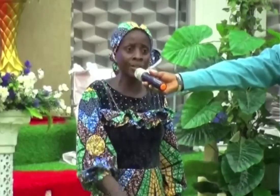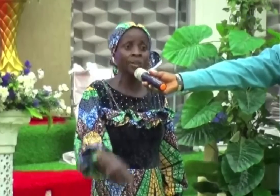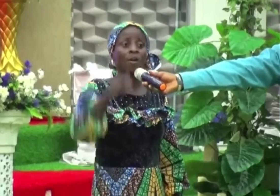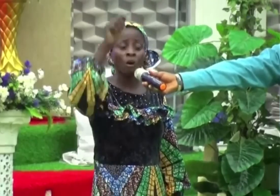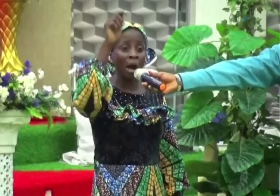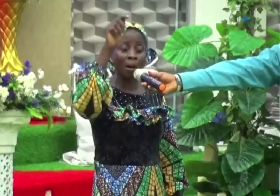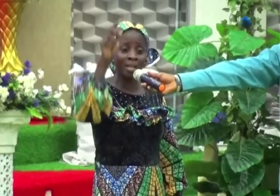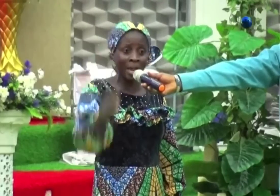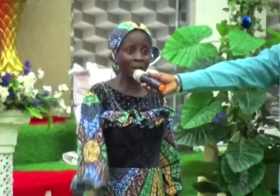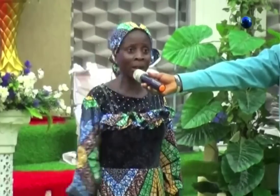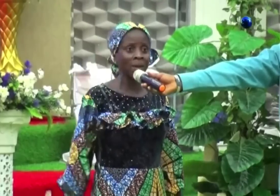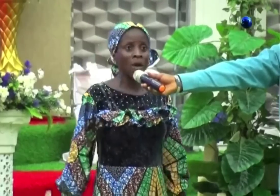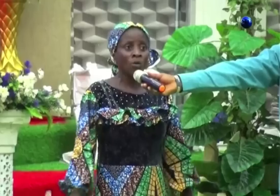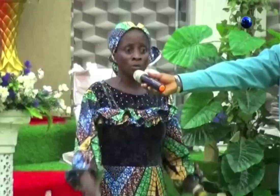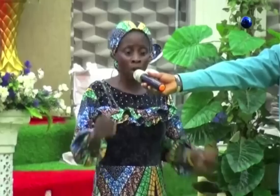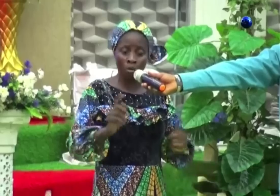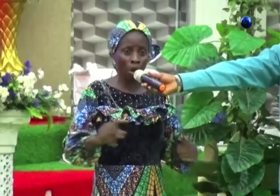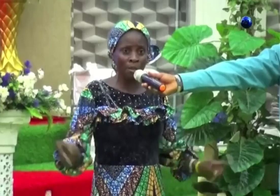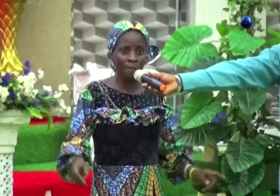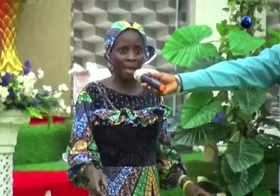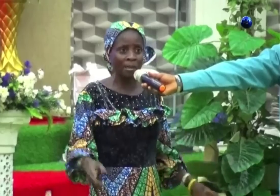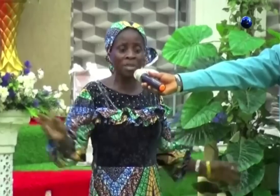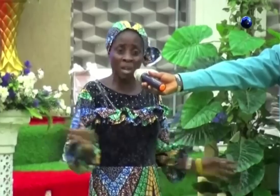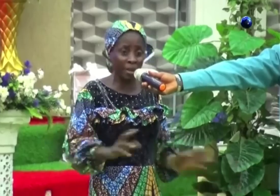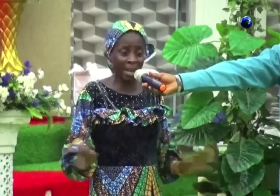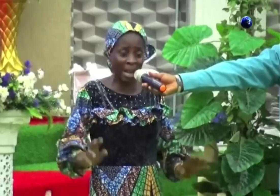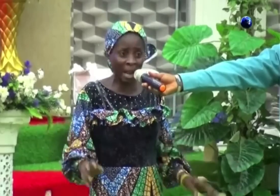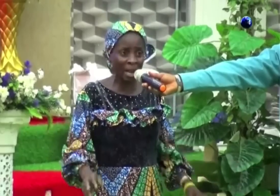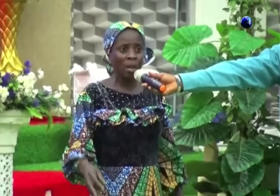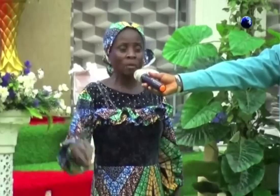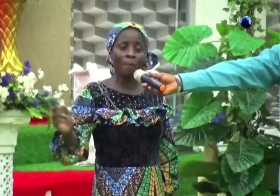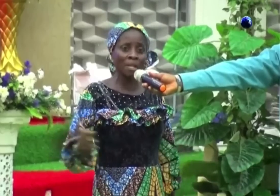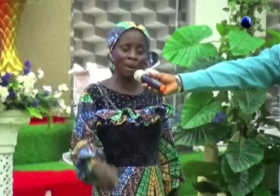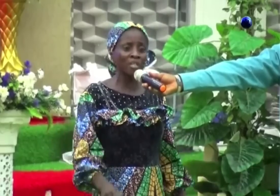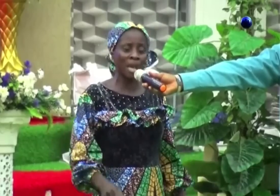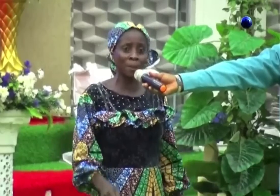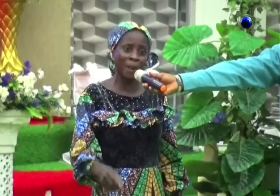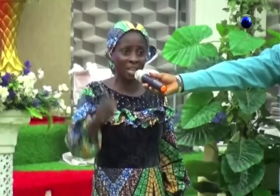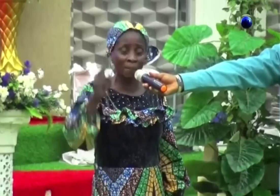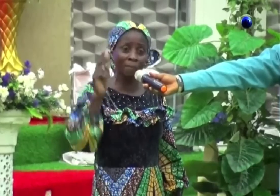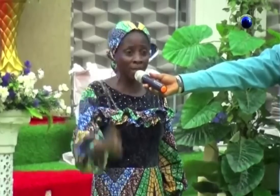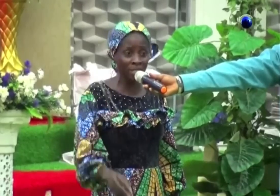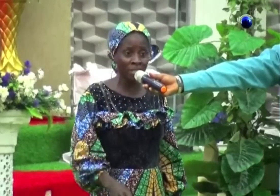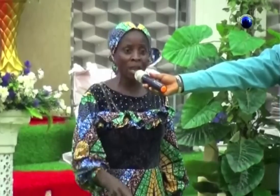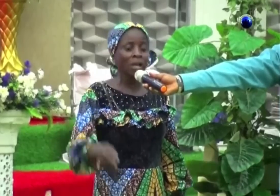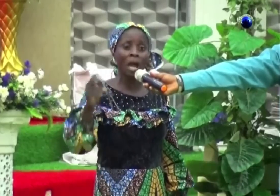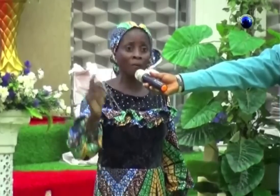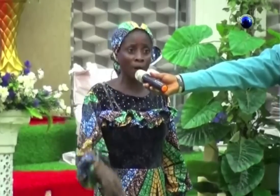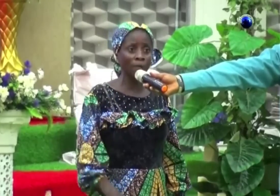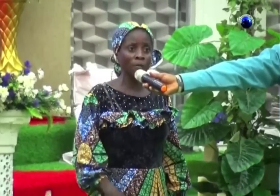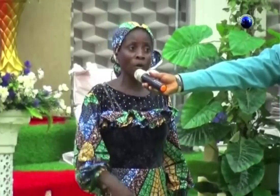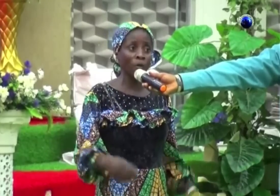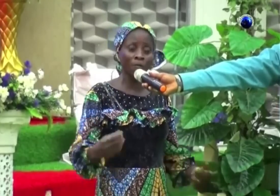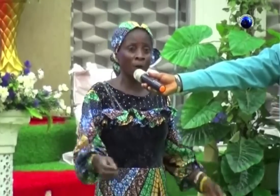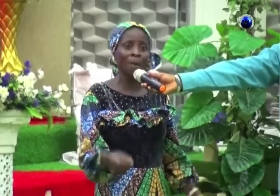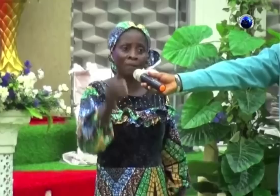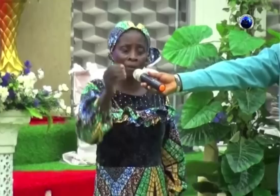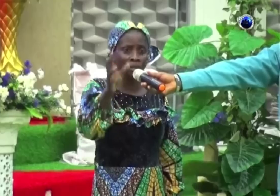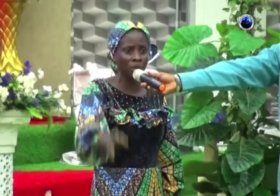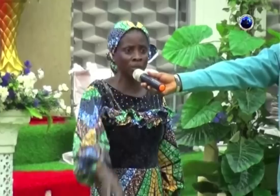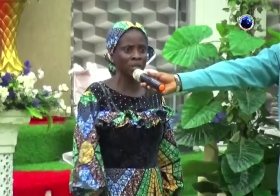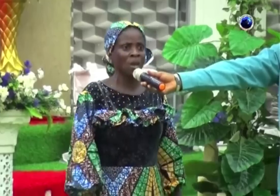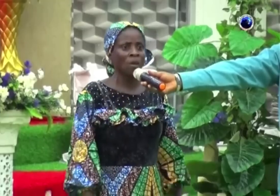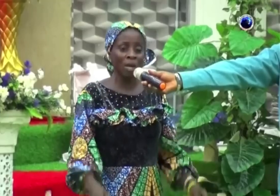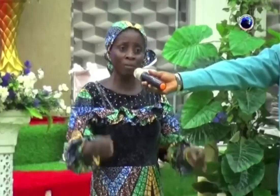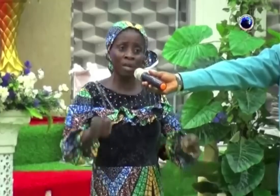ri yi o wa wa le kan bo kuro ni be mi ri rara lo ba ni mo mi se ni prasta mo meji ka e fohun ori nfo mo ba fun